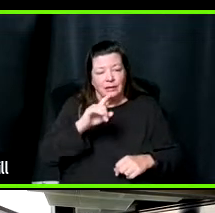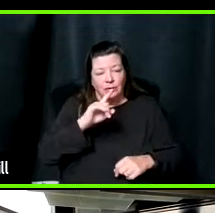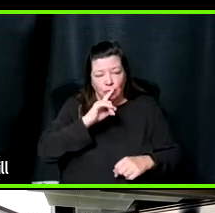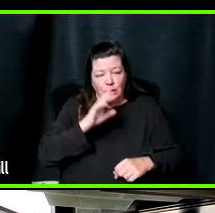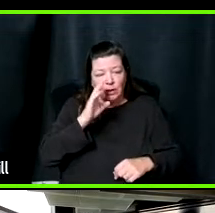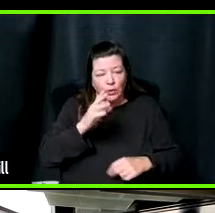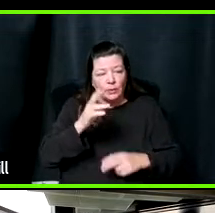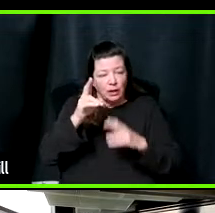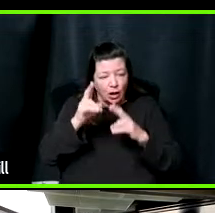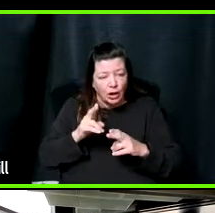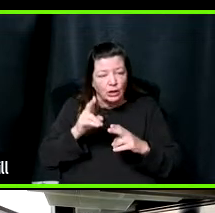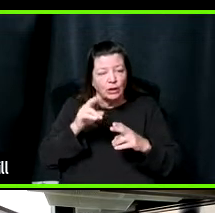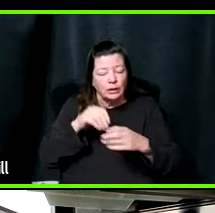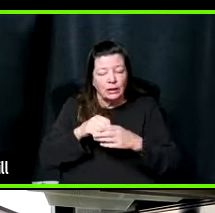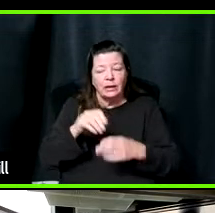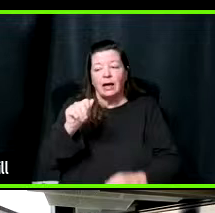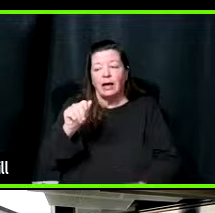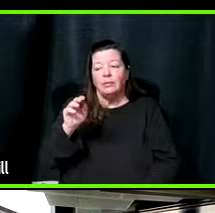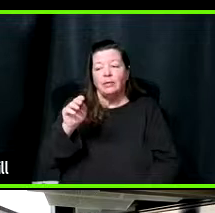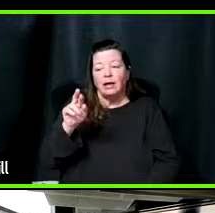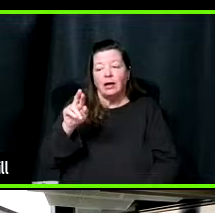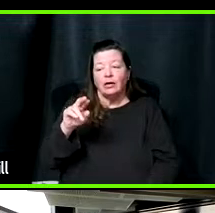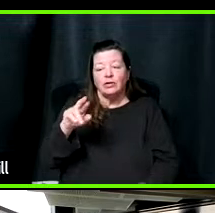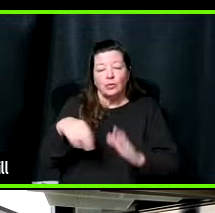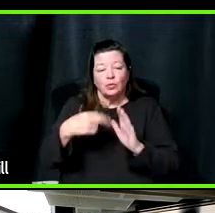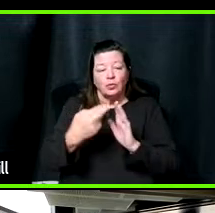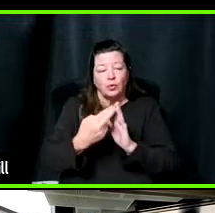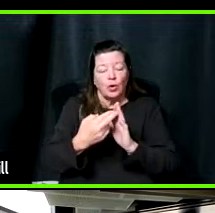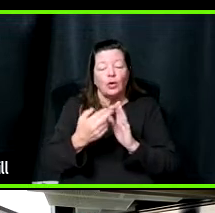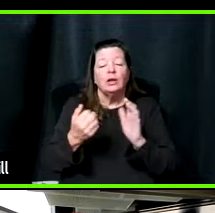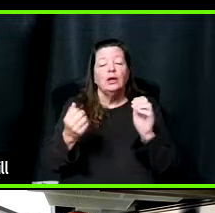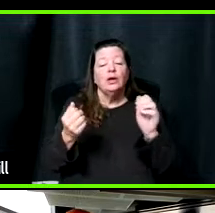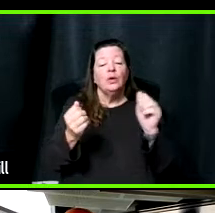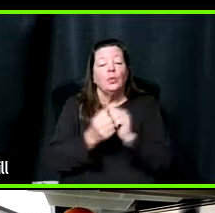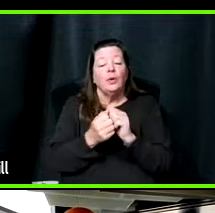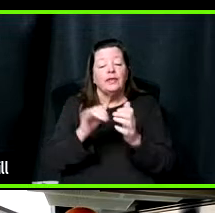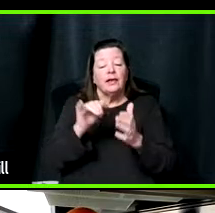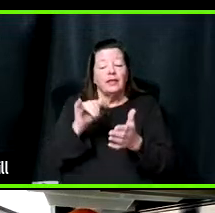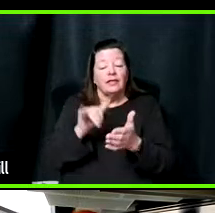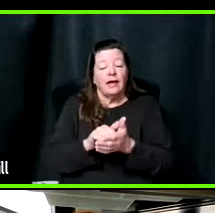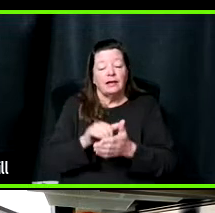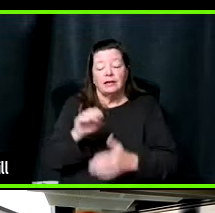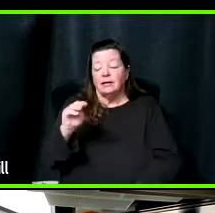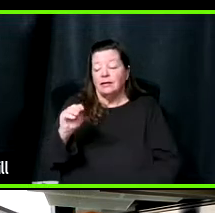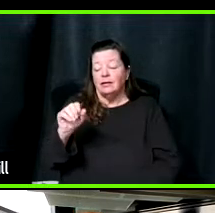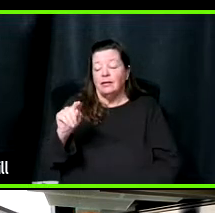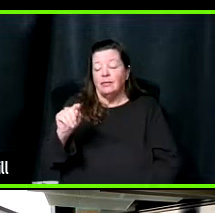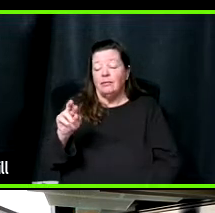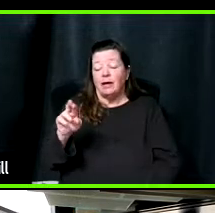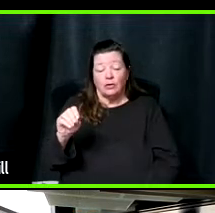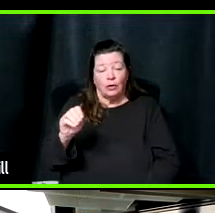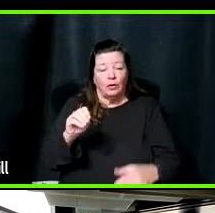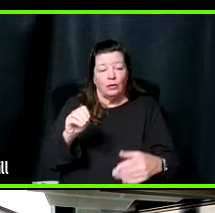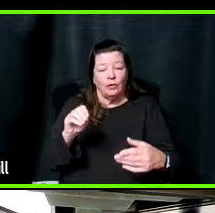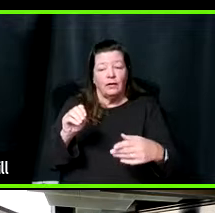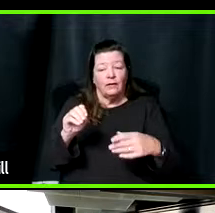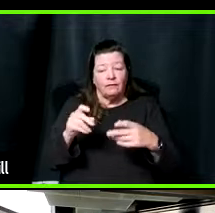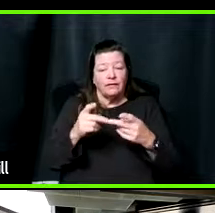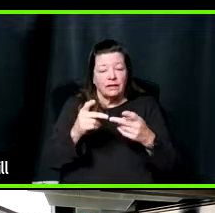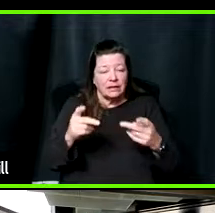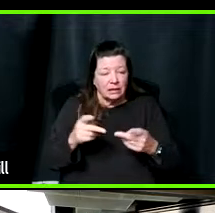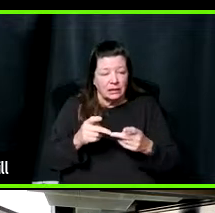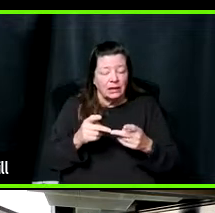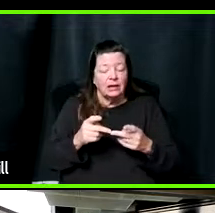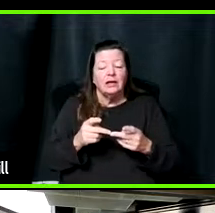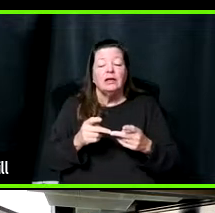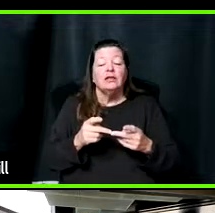IBR's role, if any, becomes with that Metro facility. So the committee has been really insistent that if there's